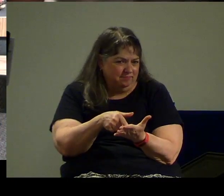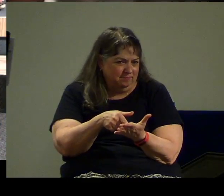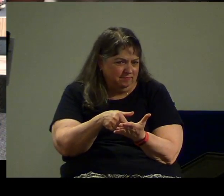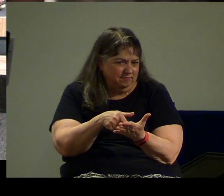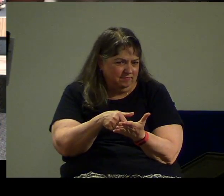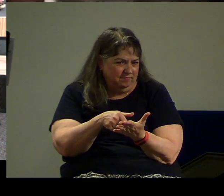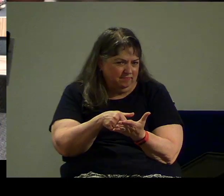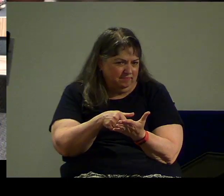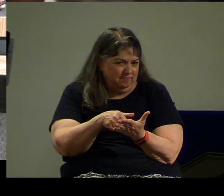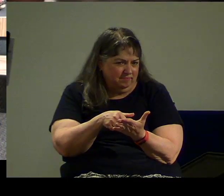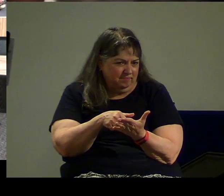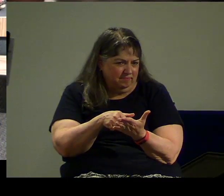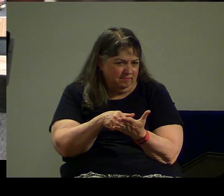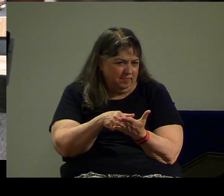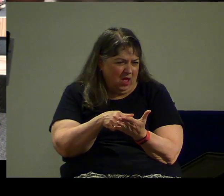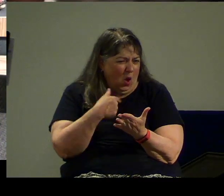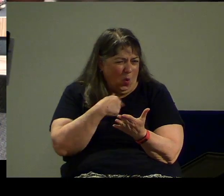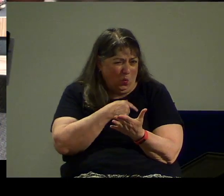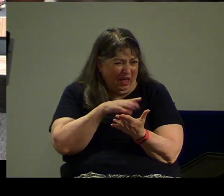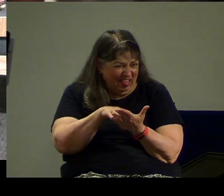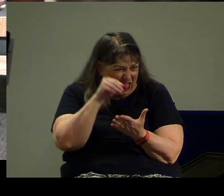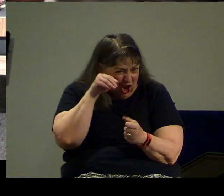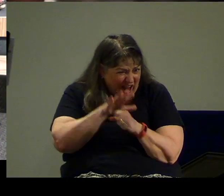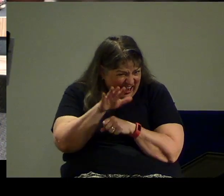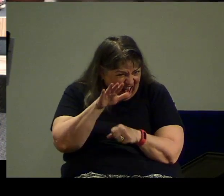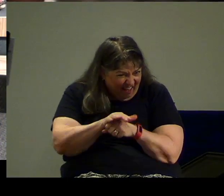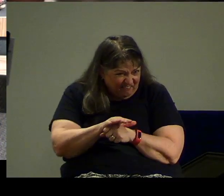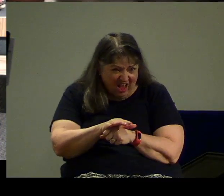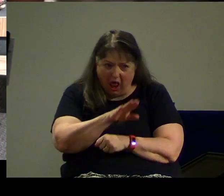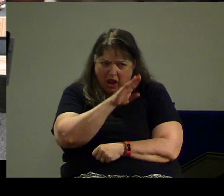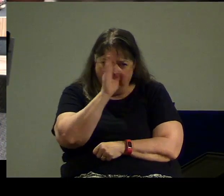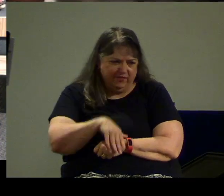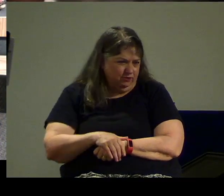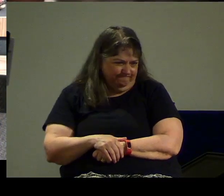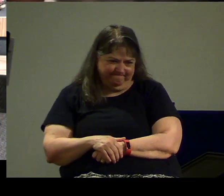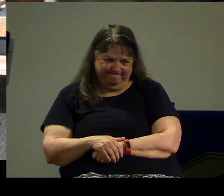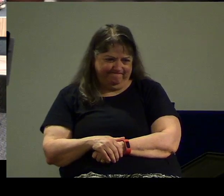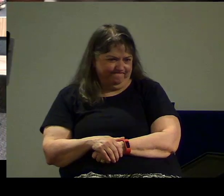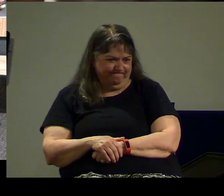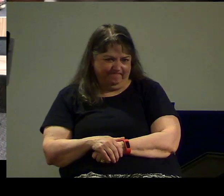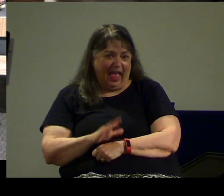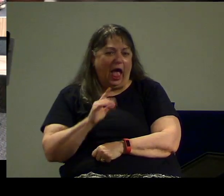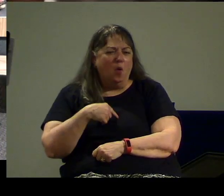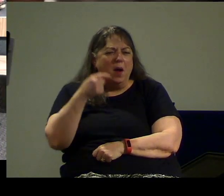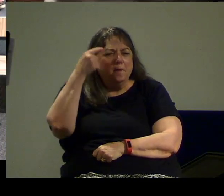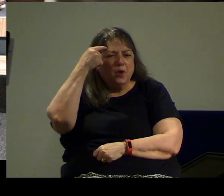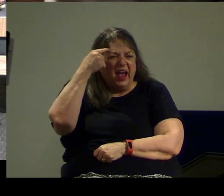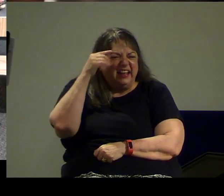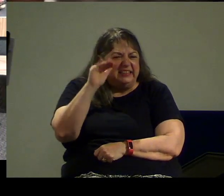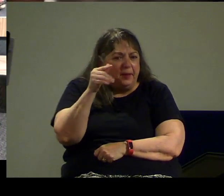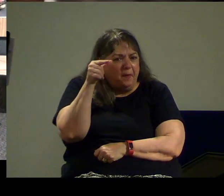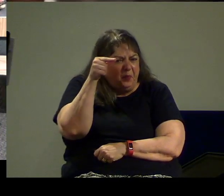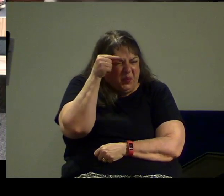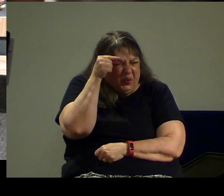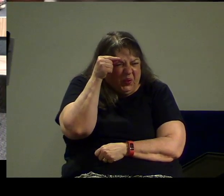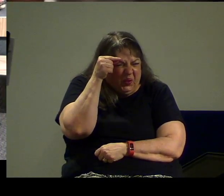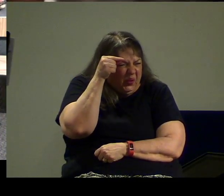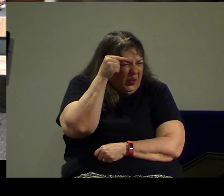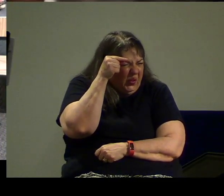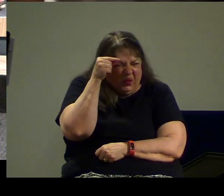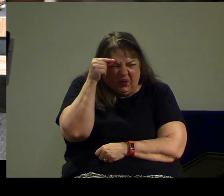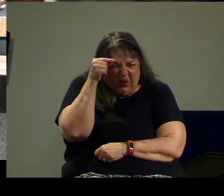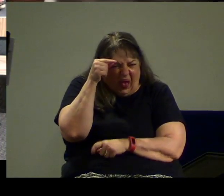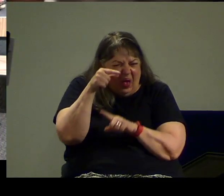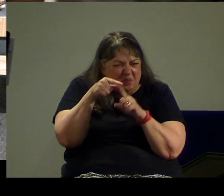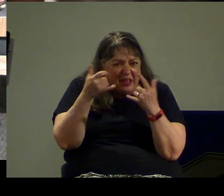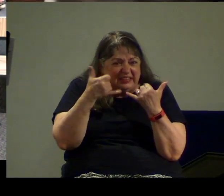We can never learn enough. In our infinite, or in our little minds up here, we can't comprehend all there